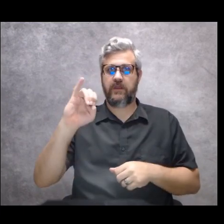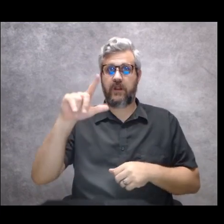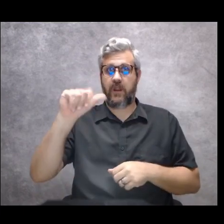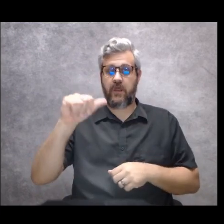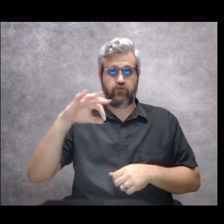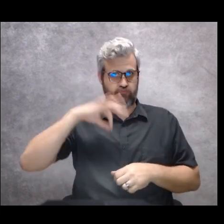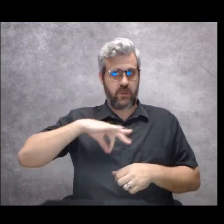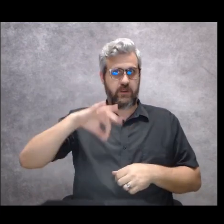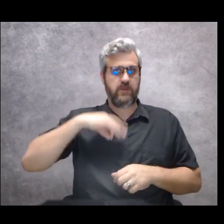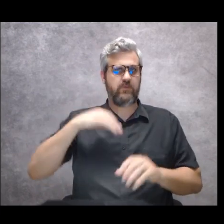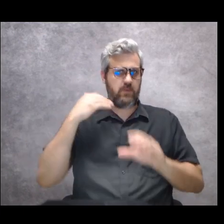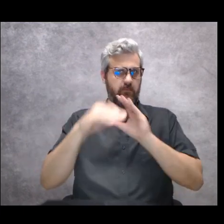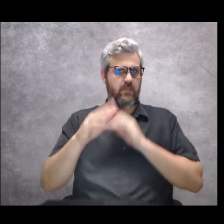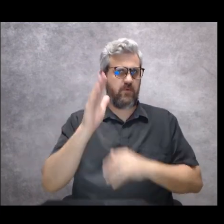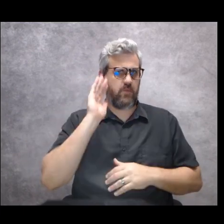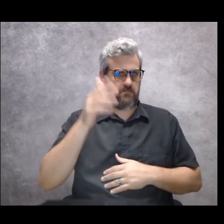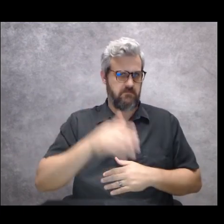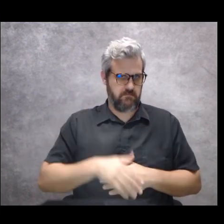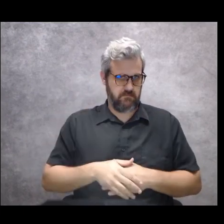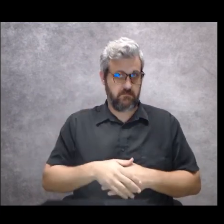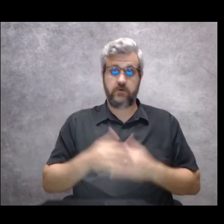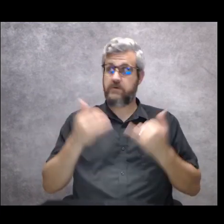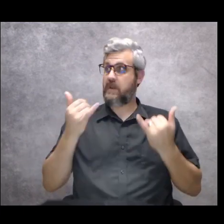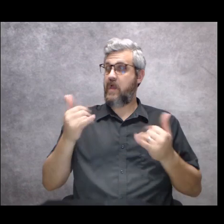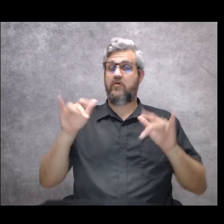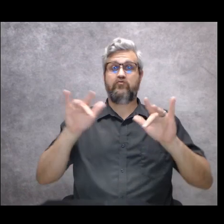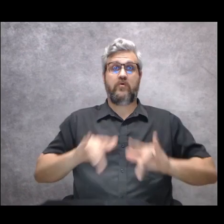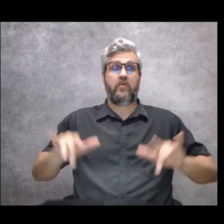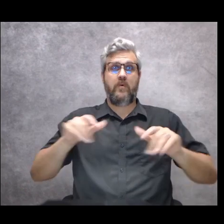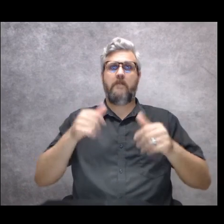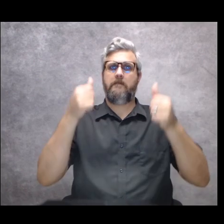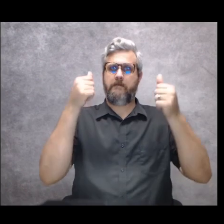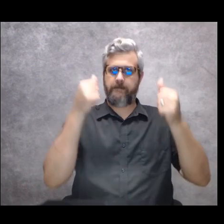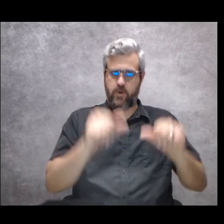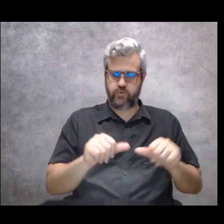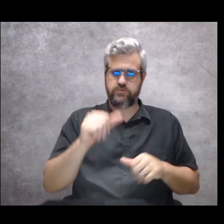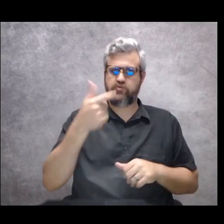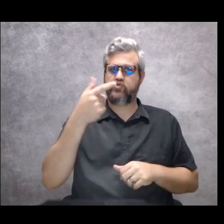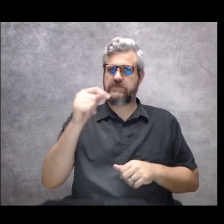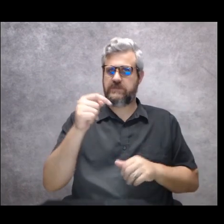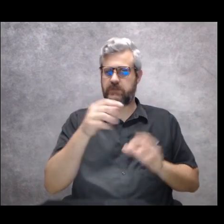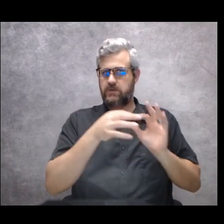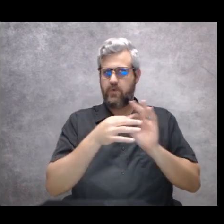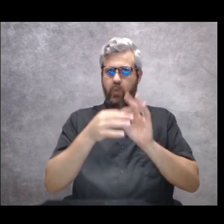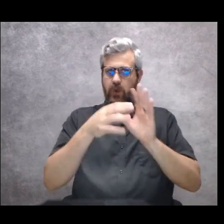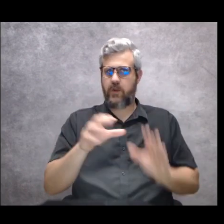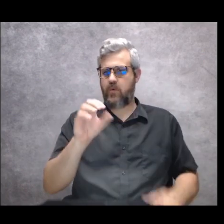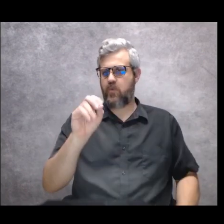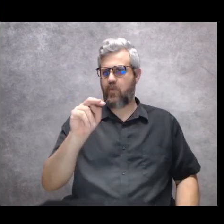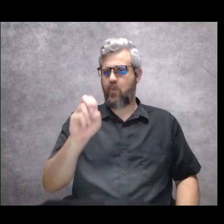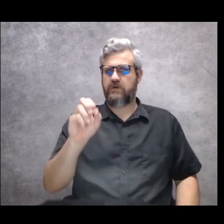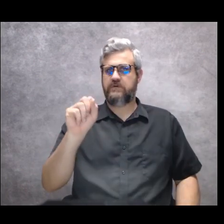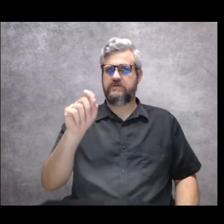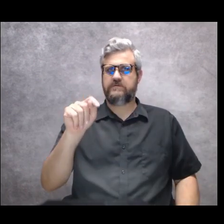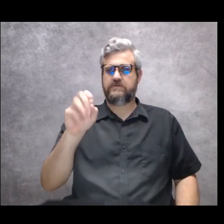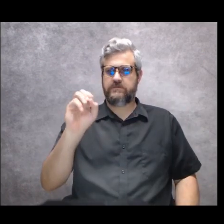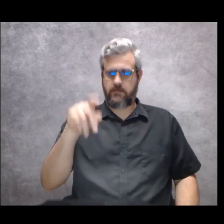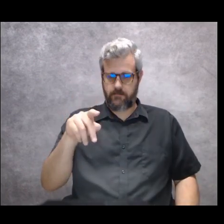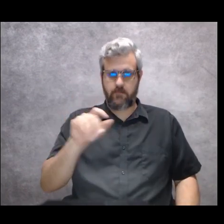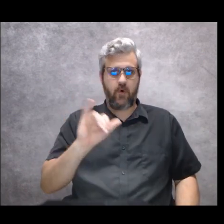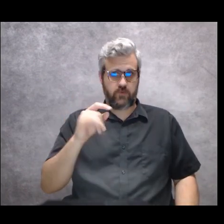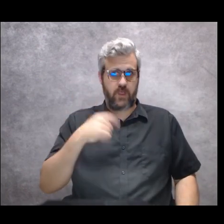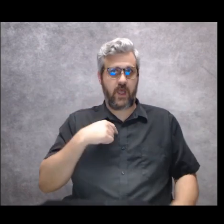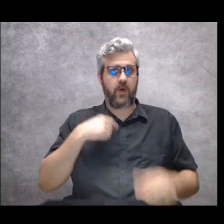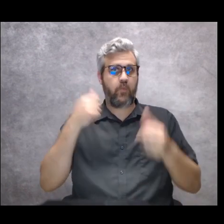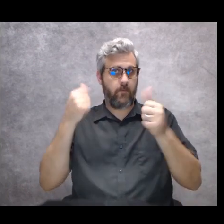be posted, as I said, on the GT Coordinator One Stop. I'll also post a PowerPoint presentation as